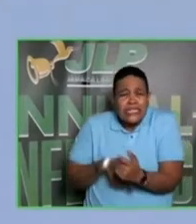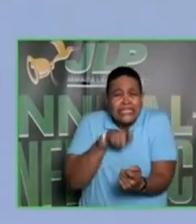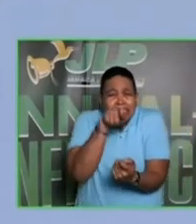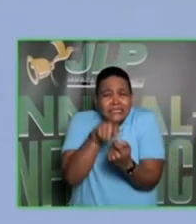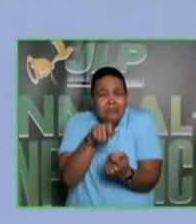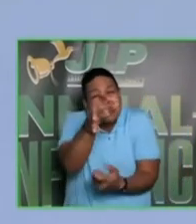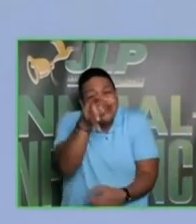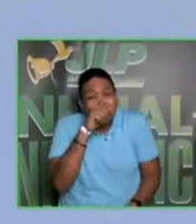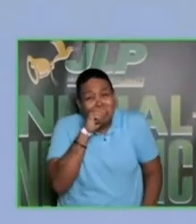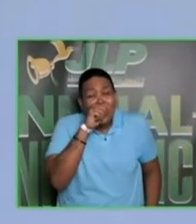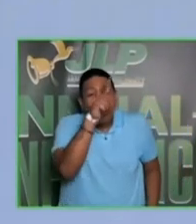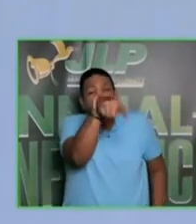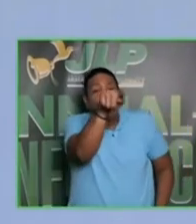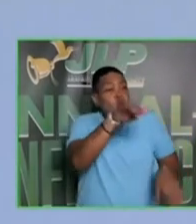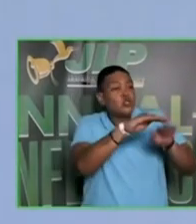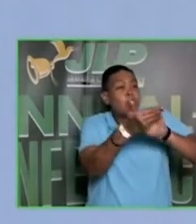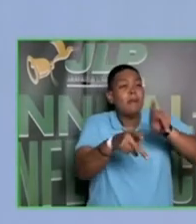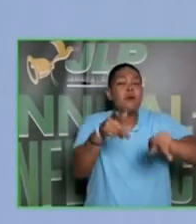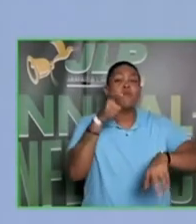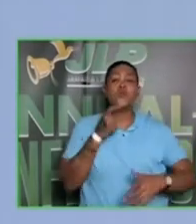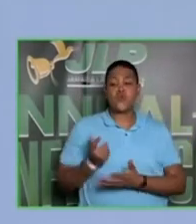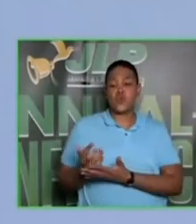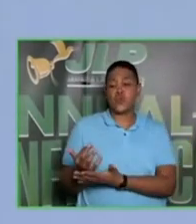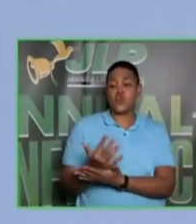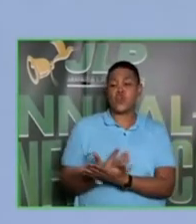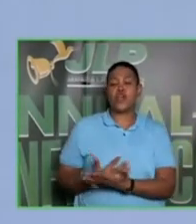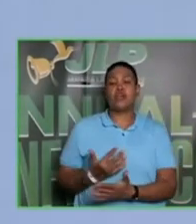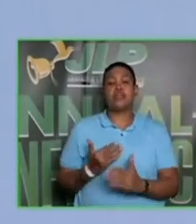particularly those Jamaicans who earn minimum wage.